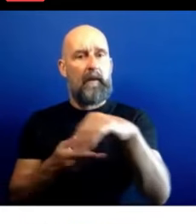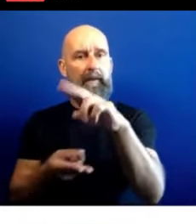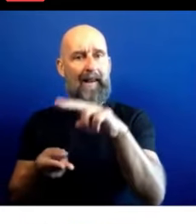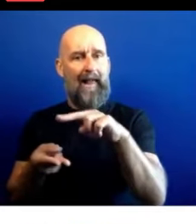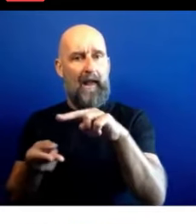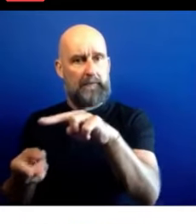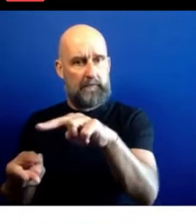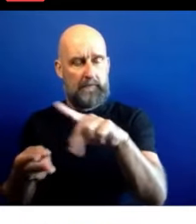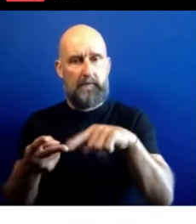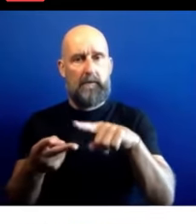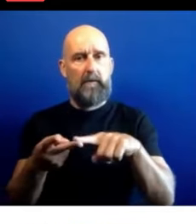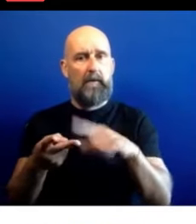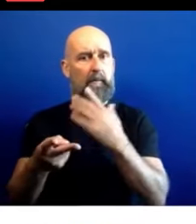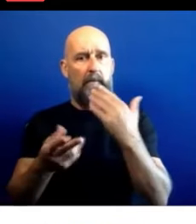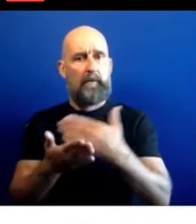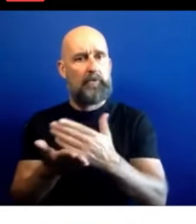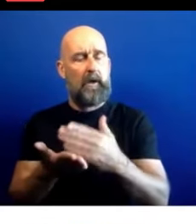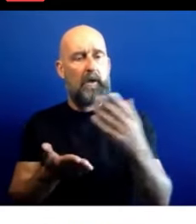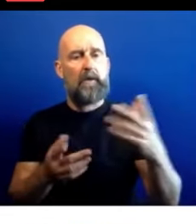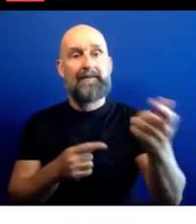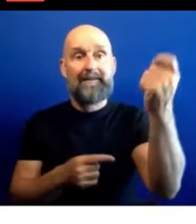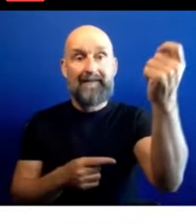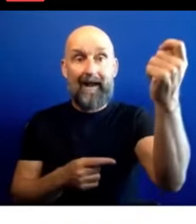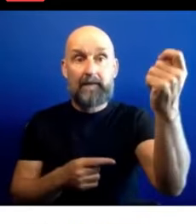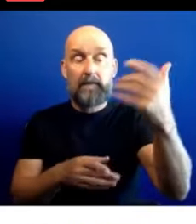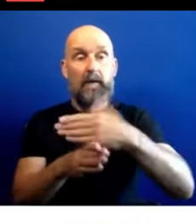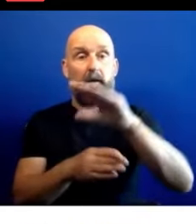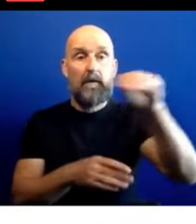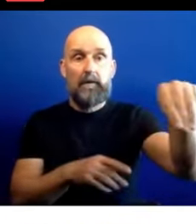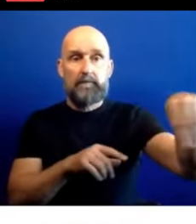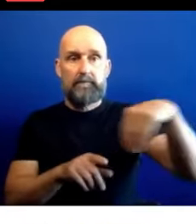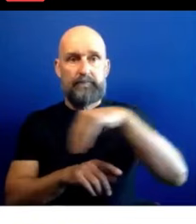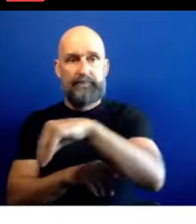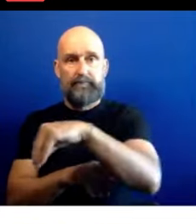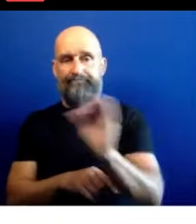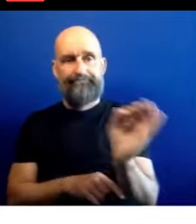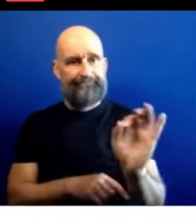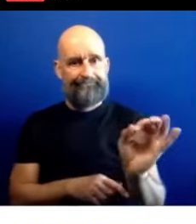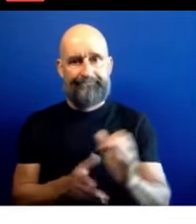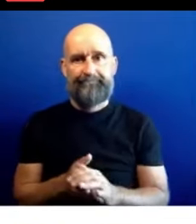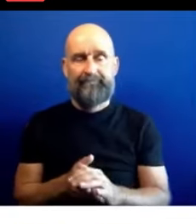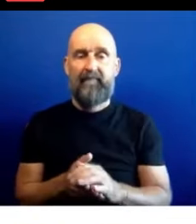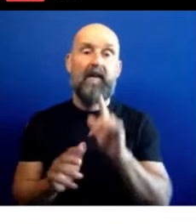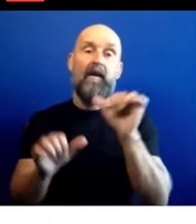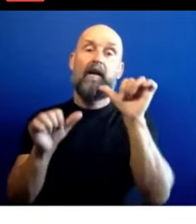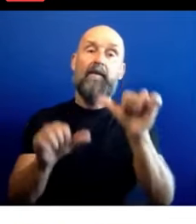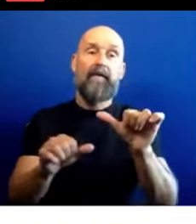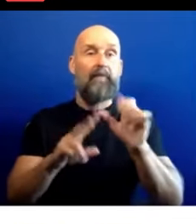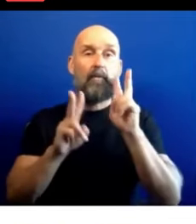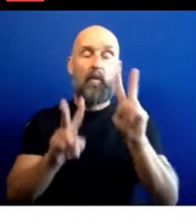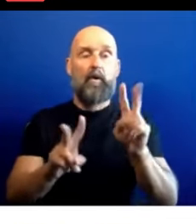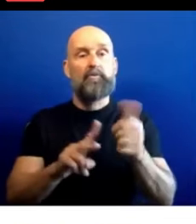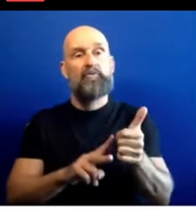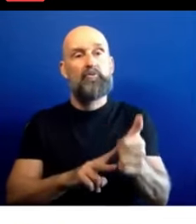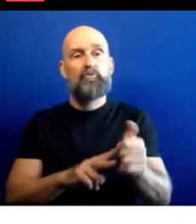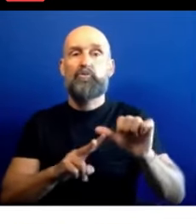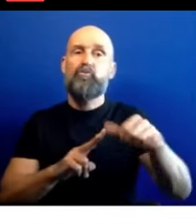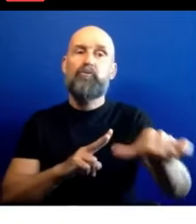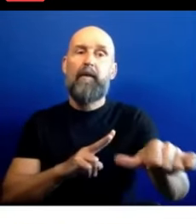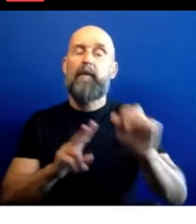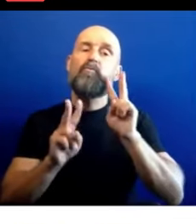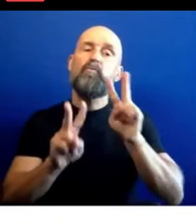and don't share in the success of their work when it does well. So if you watch a favorite show over and over on a streaming service, chances